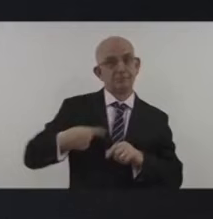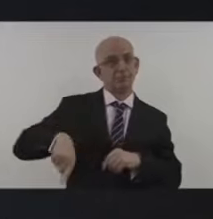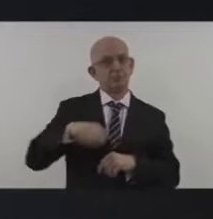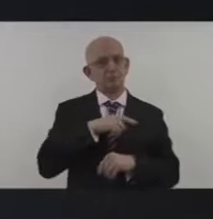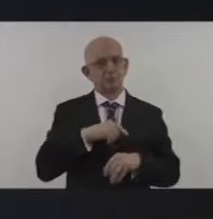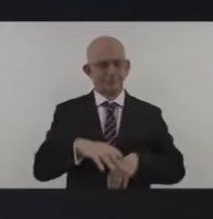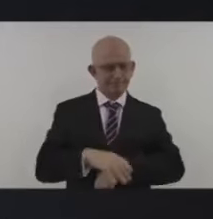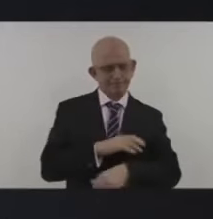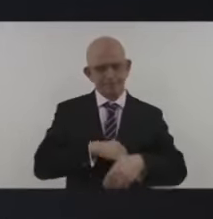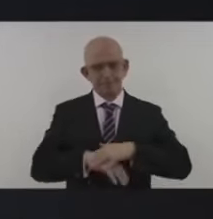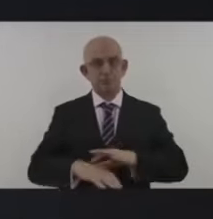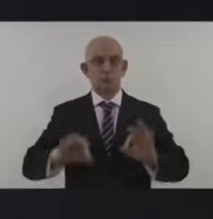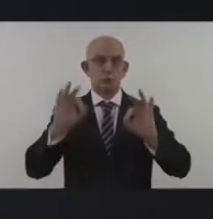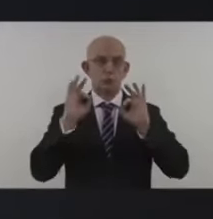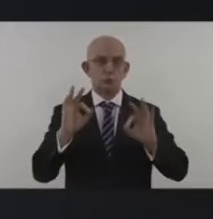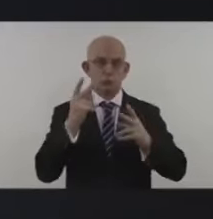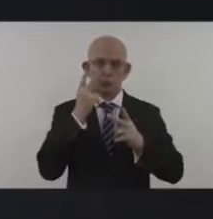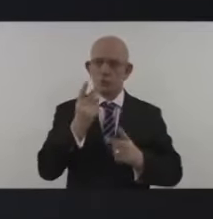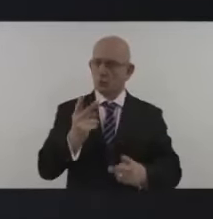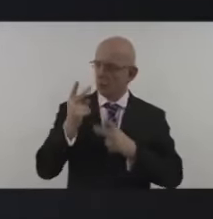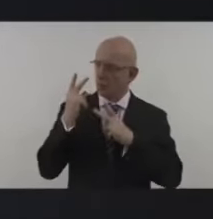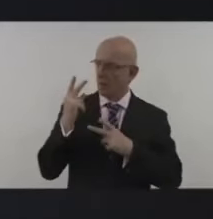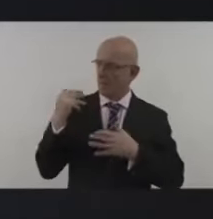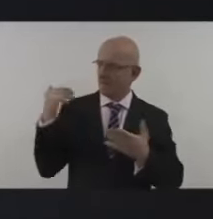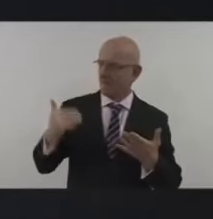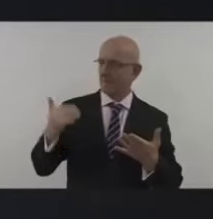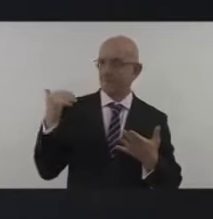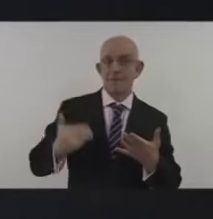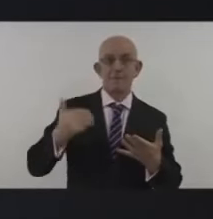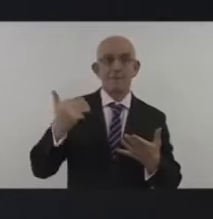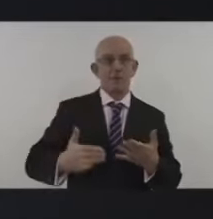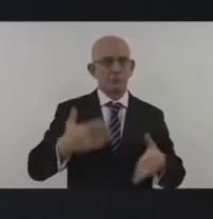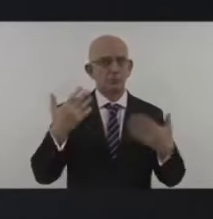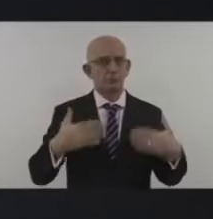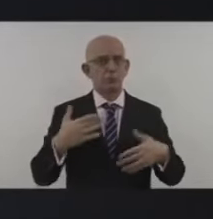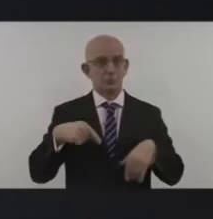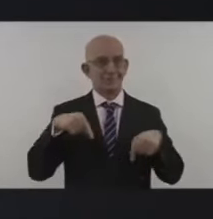leave Baku without a substantial outcome.